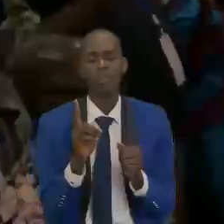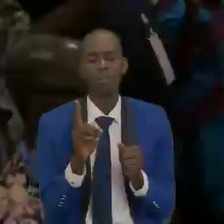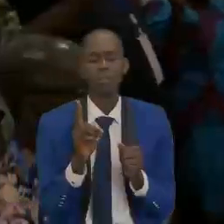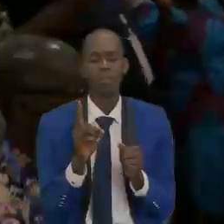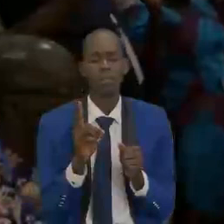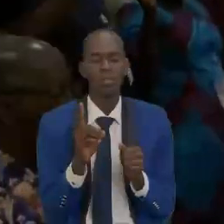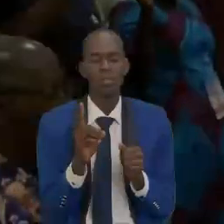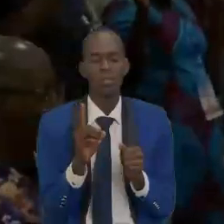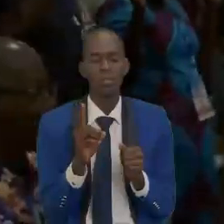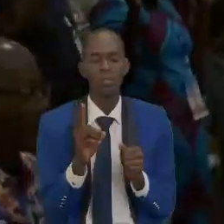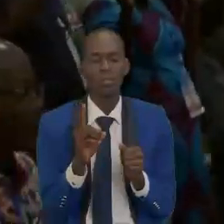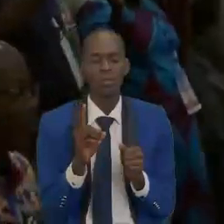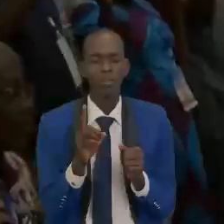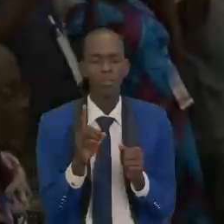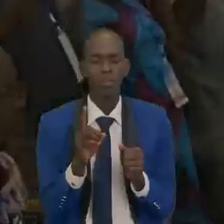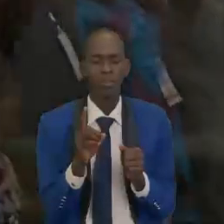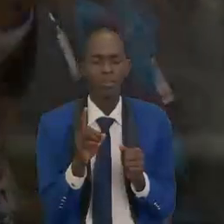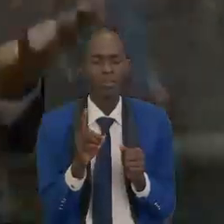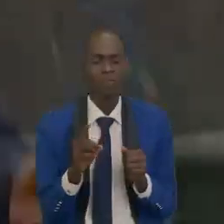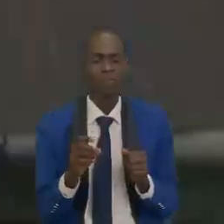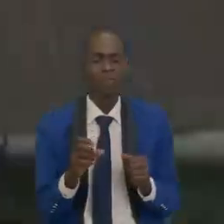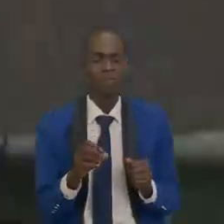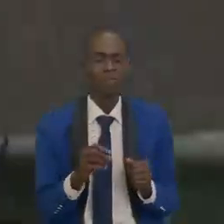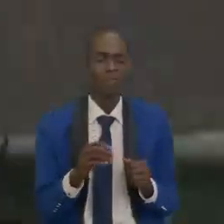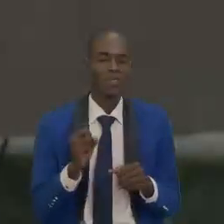say fair another Yazoo